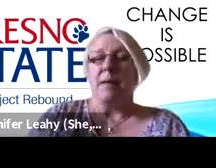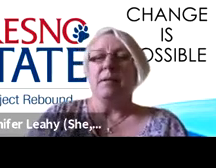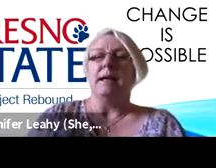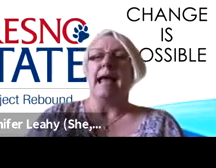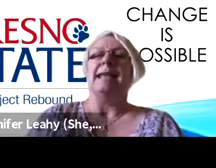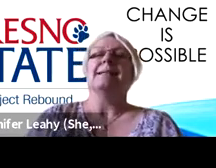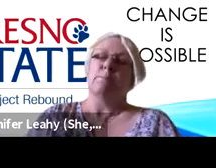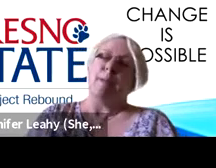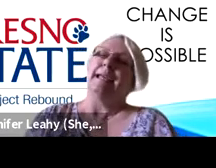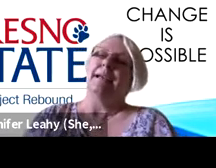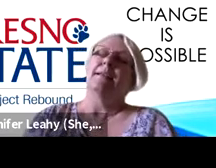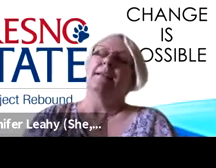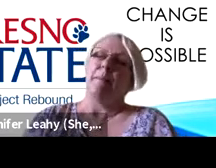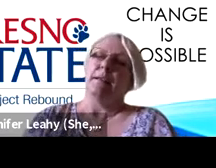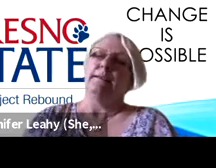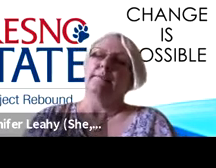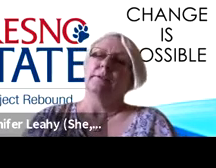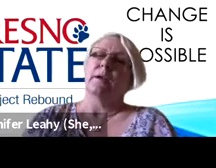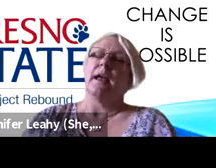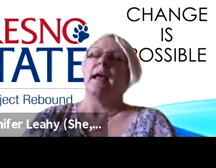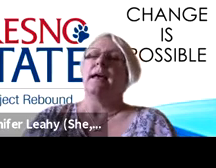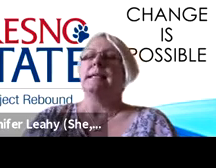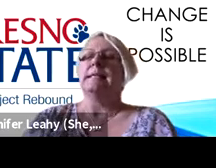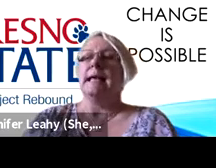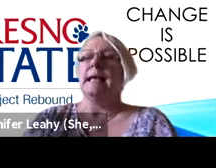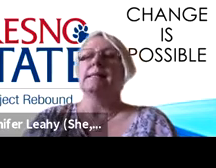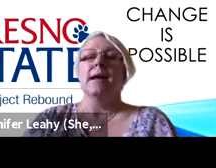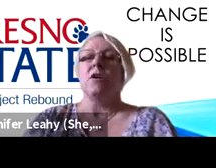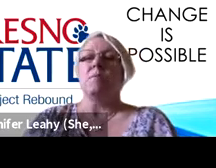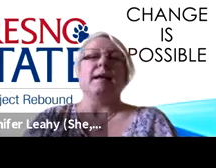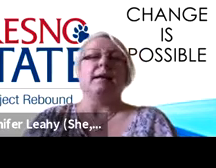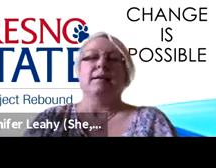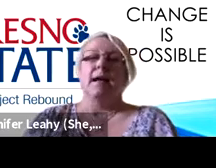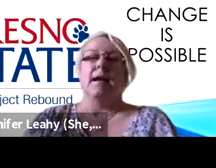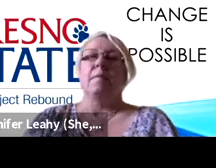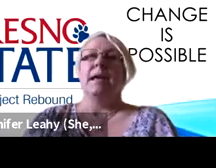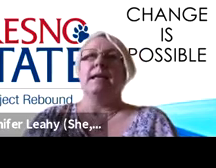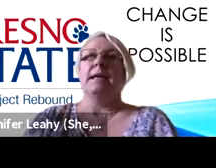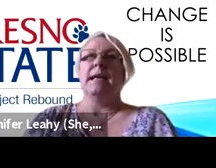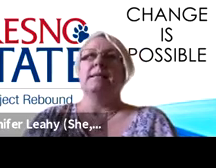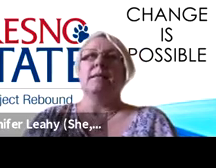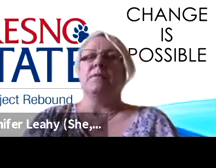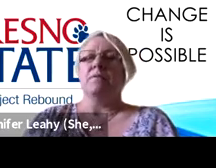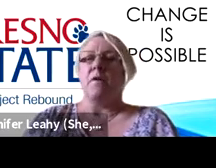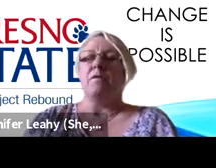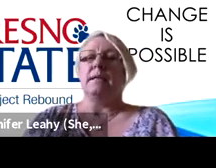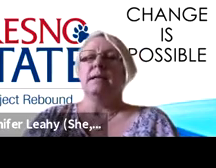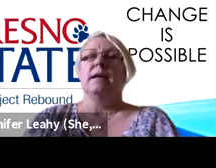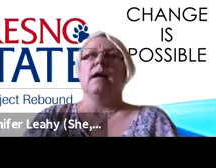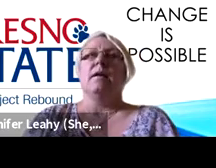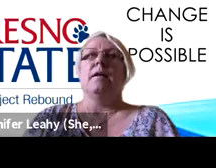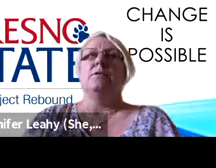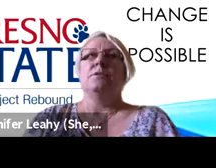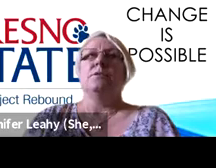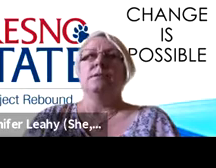maintaining the pipeline, and expanding the pipeline. Okay, and it takes an army, and it takes a lot of involvement.